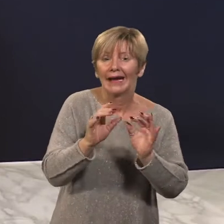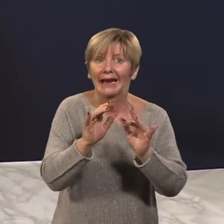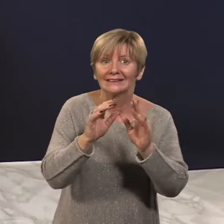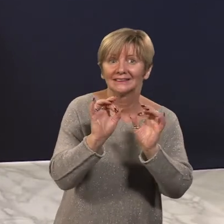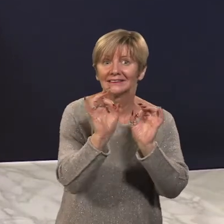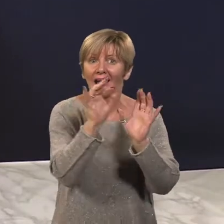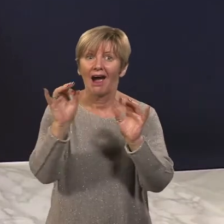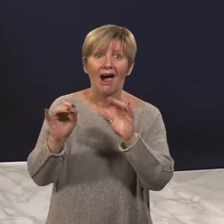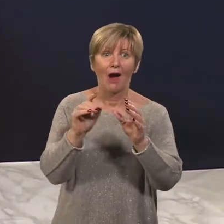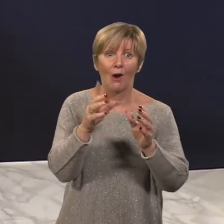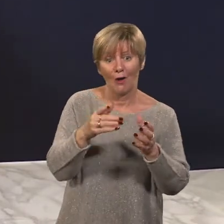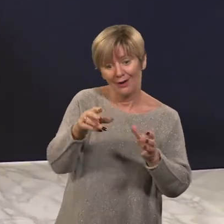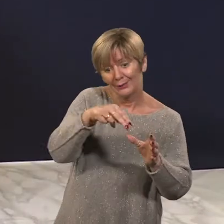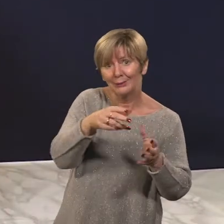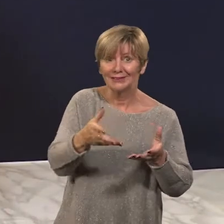could even give it as a present.